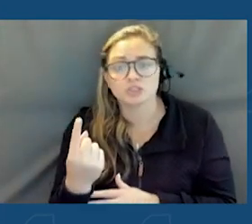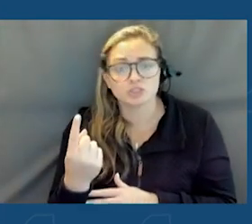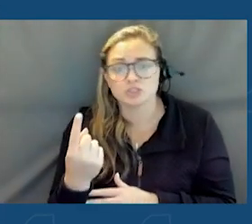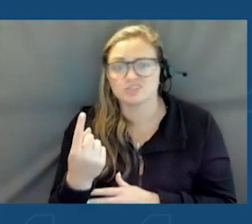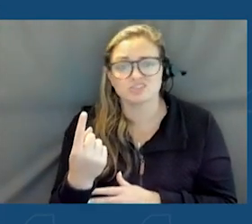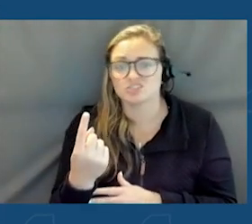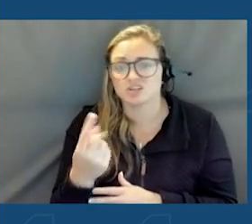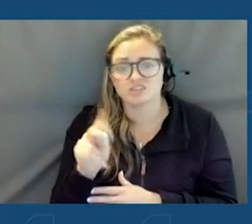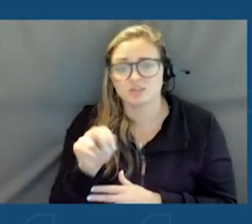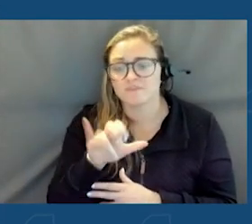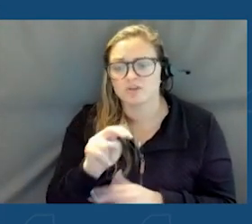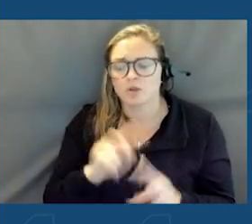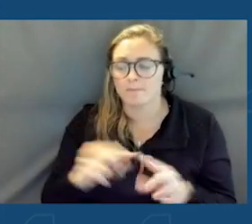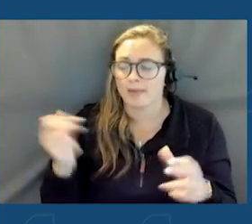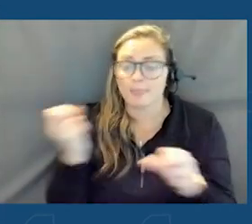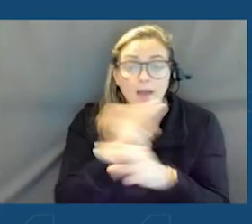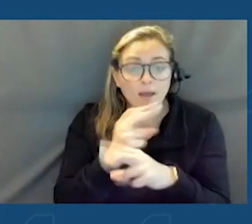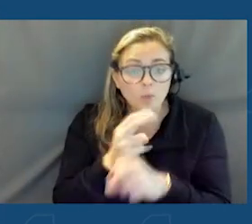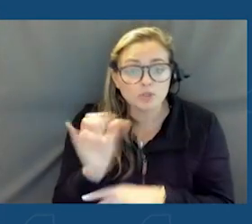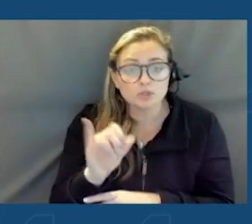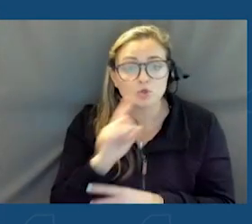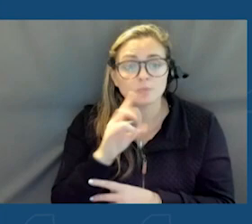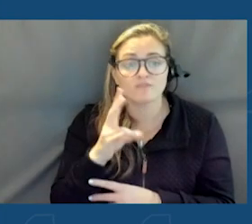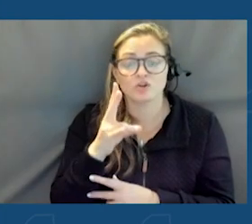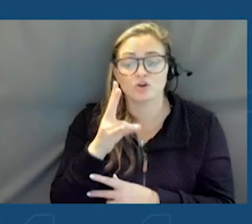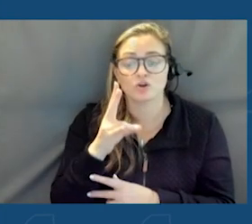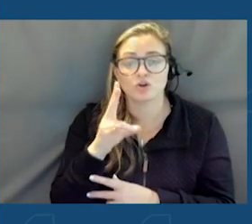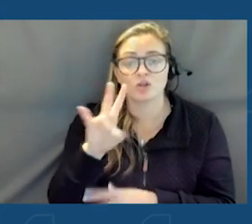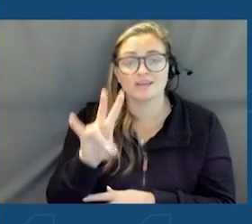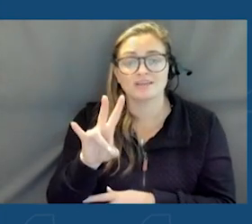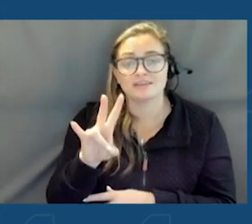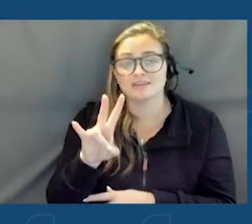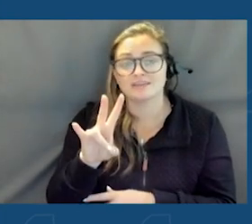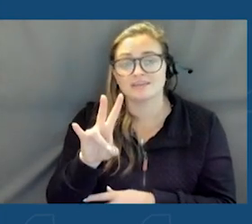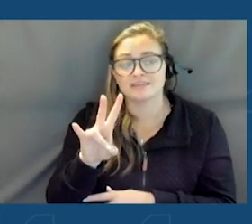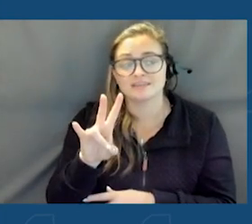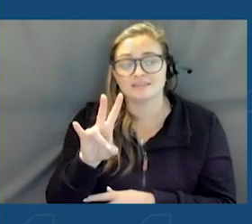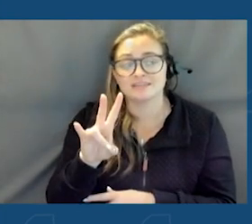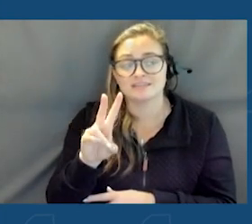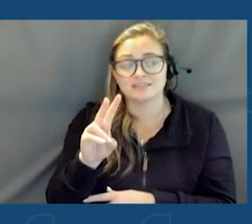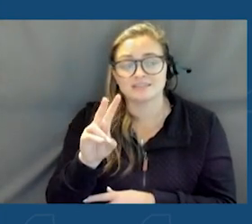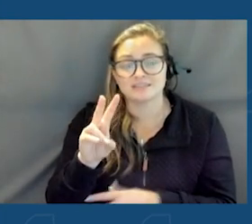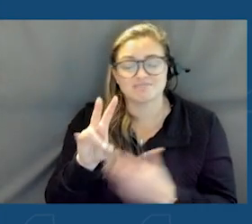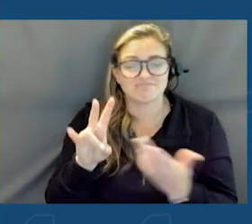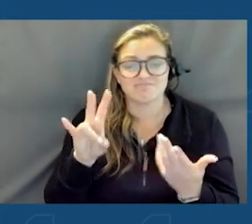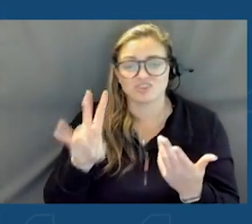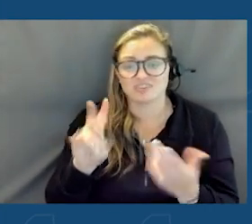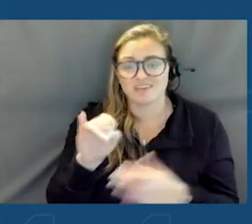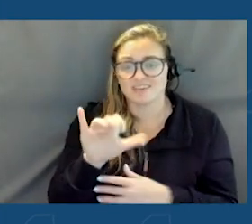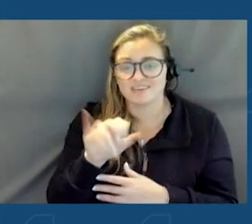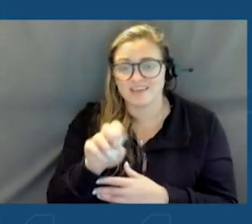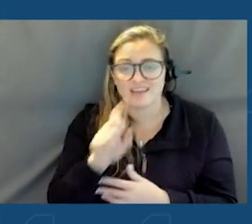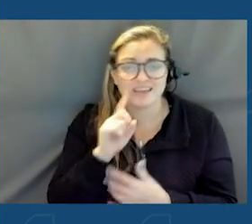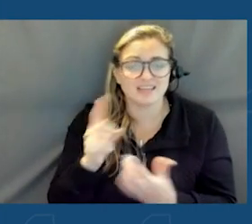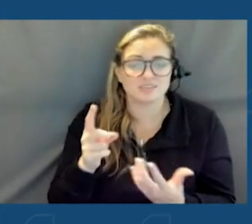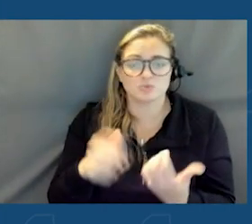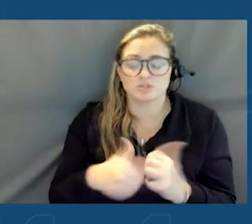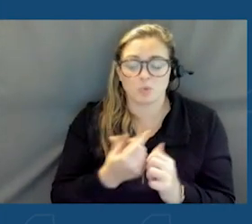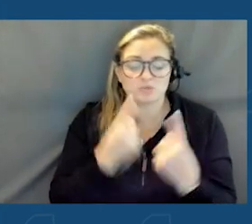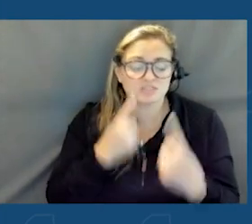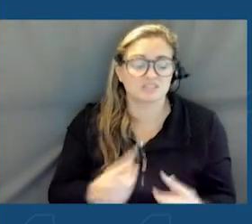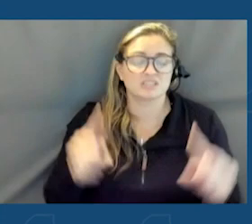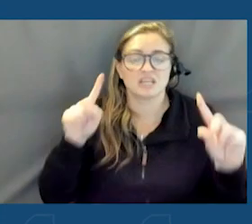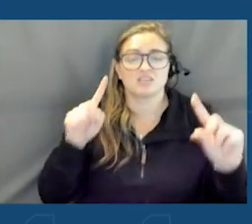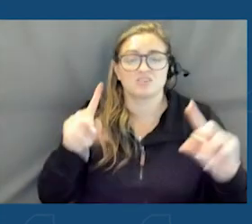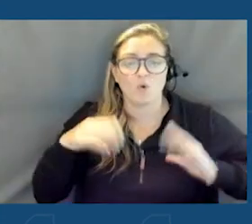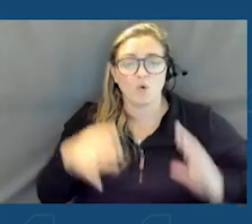highways. And again, for 7 decades, she's one of the most successful owners in thoroughbred racing, and the first woman to